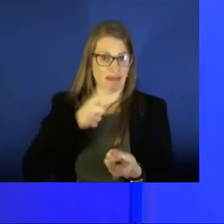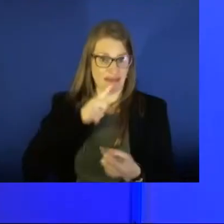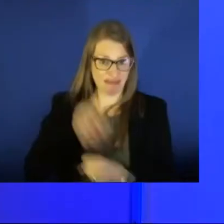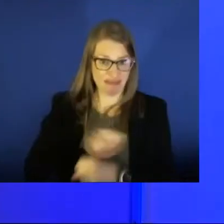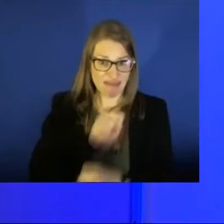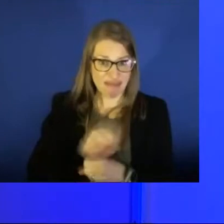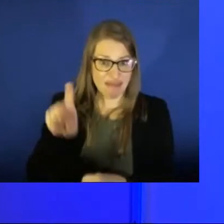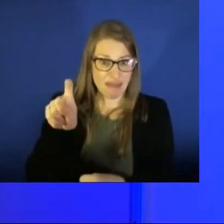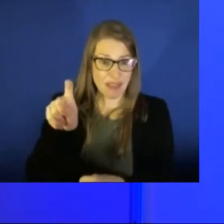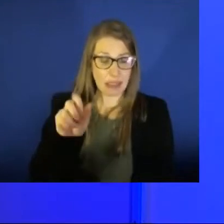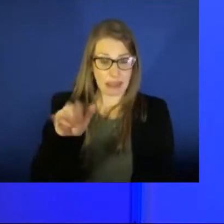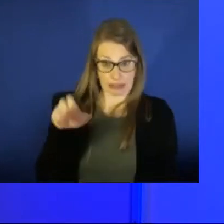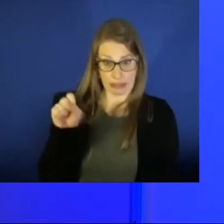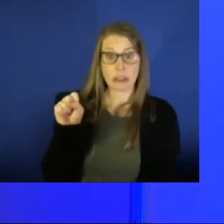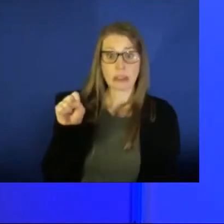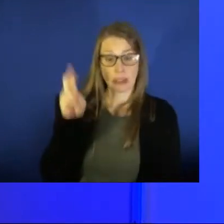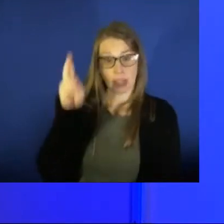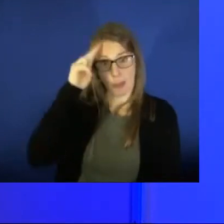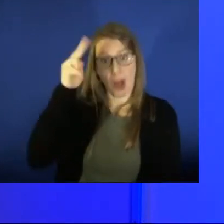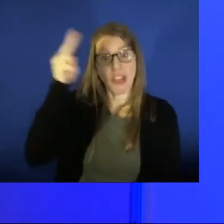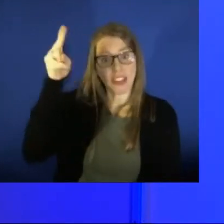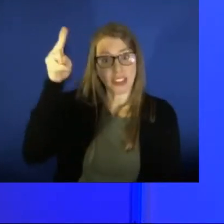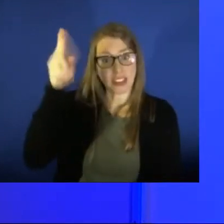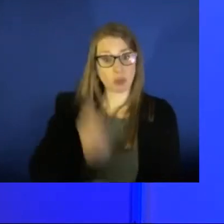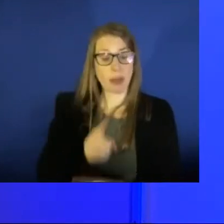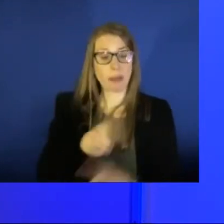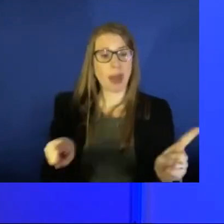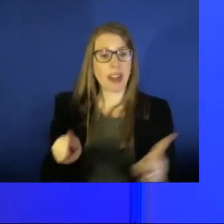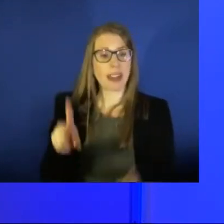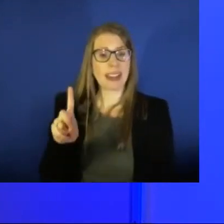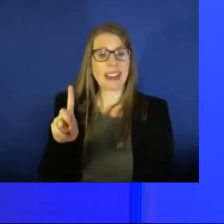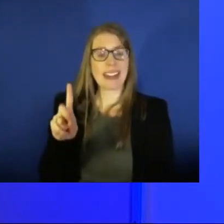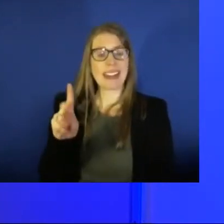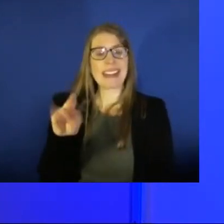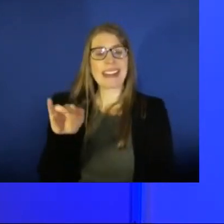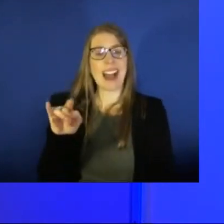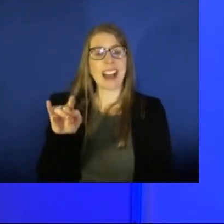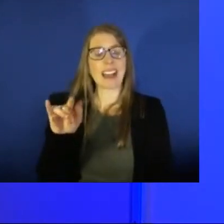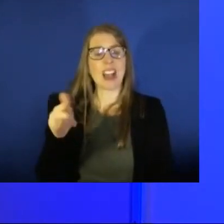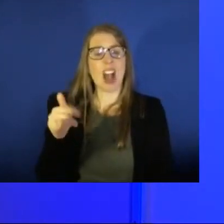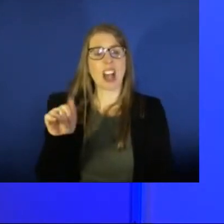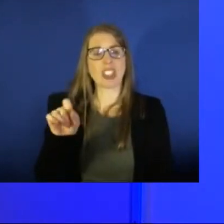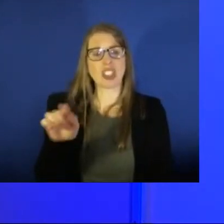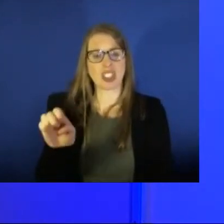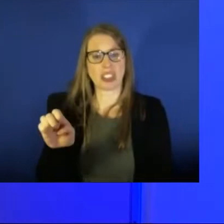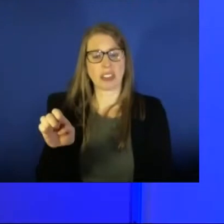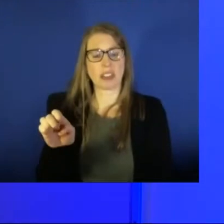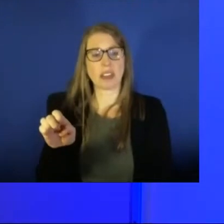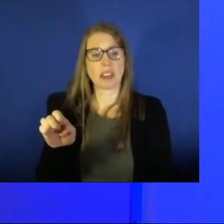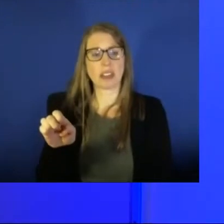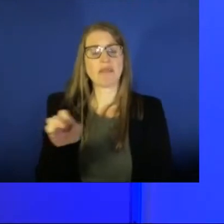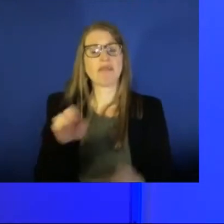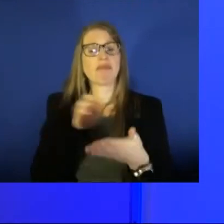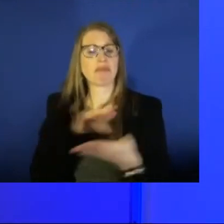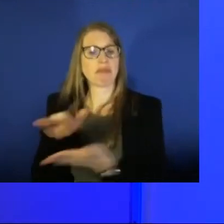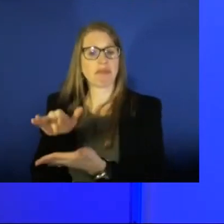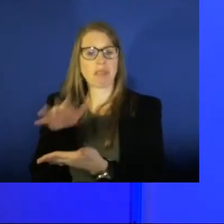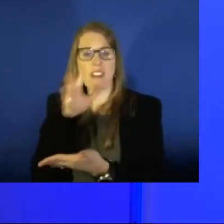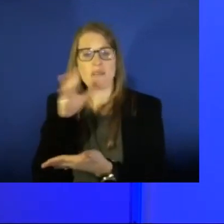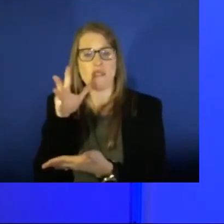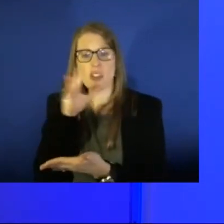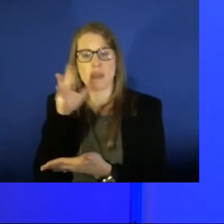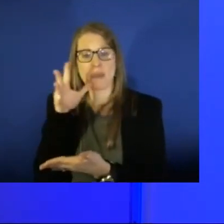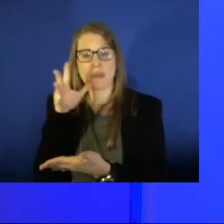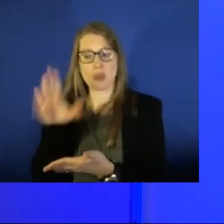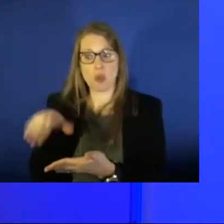Yes, the Dutch hypothesis, but actually NIOSH did some studies in farming where families grew up on farm and had